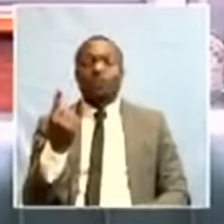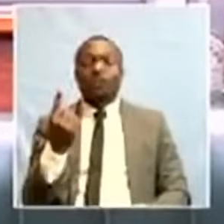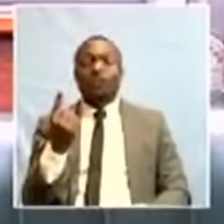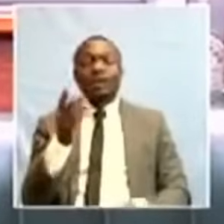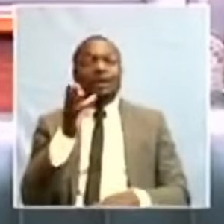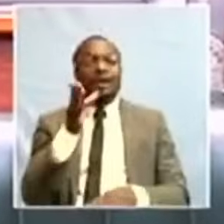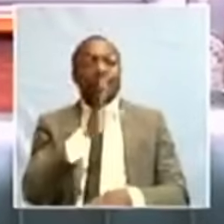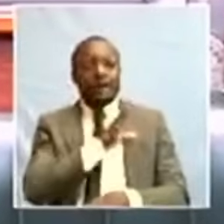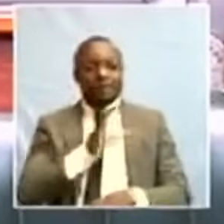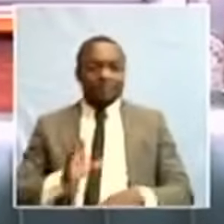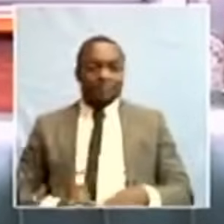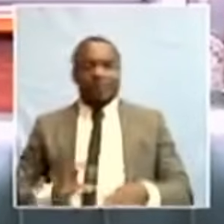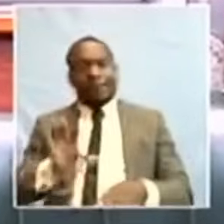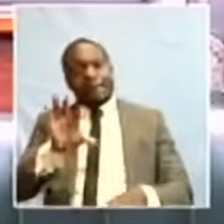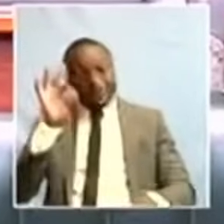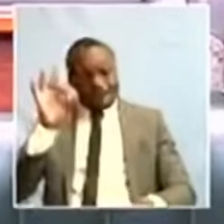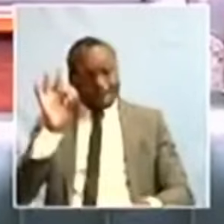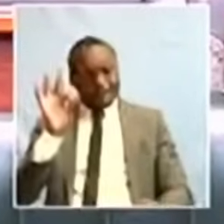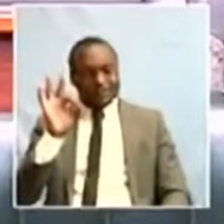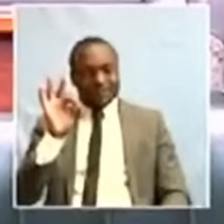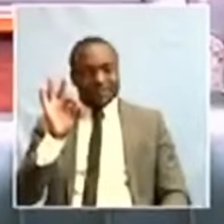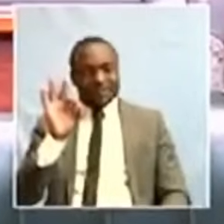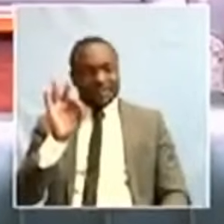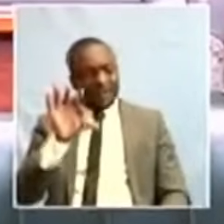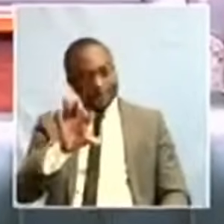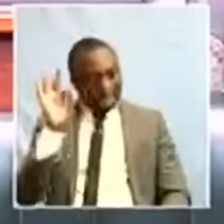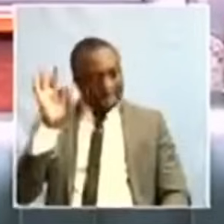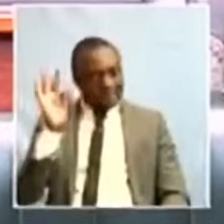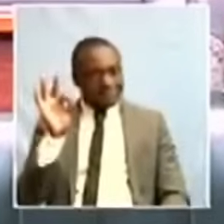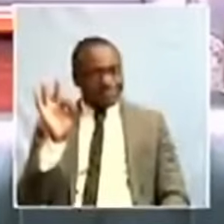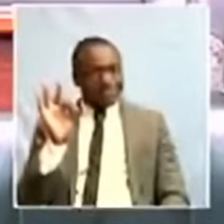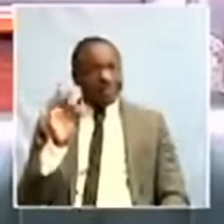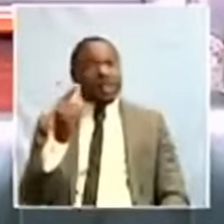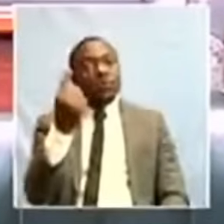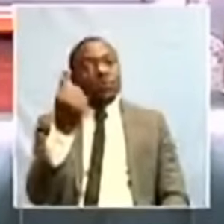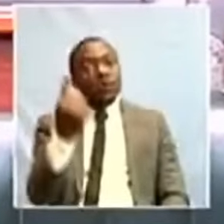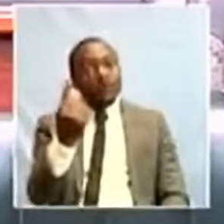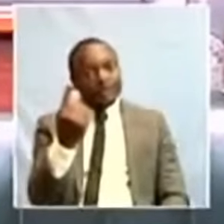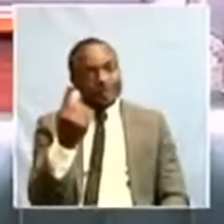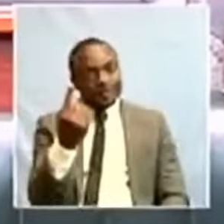been picked. Selected, you say selected. 1